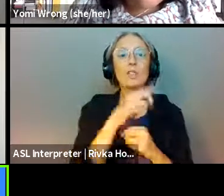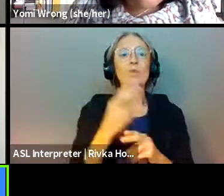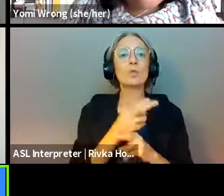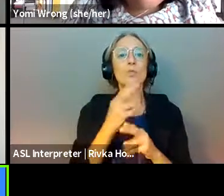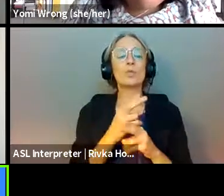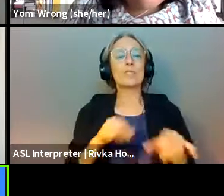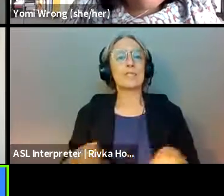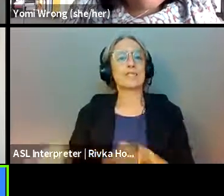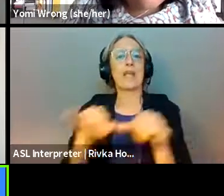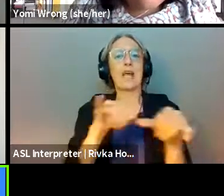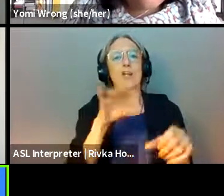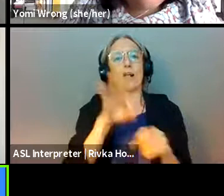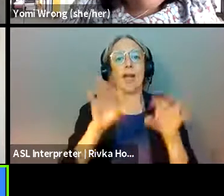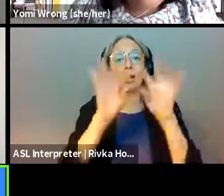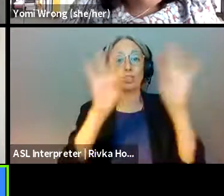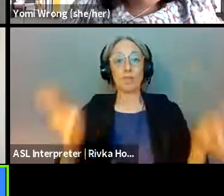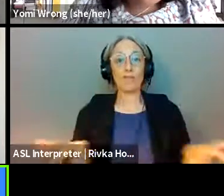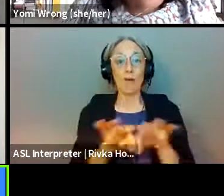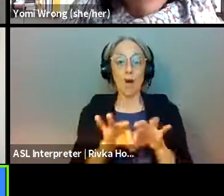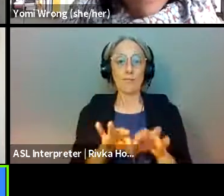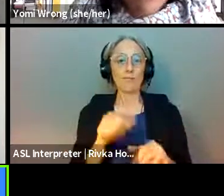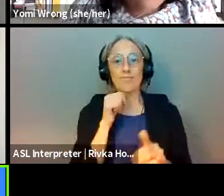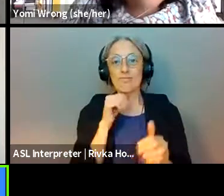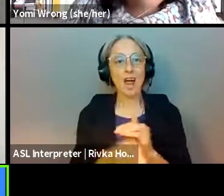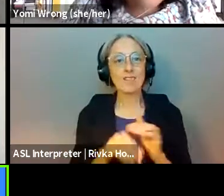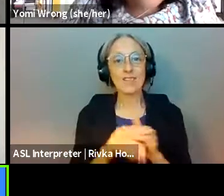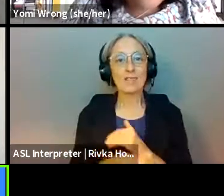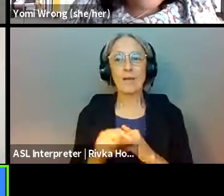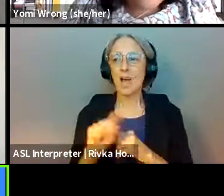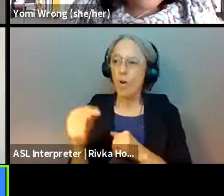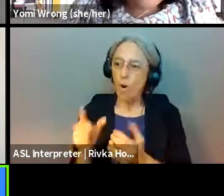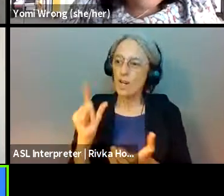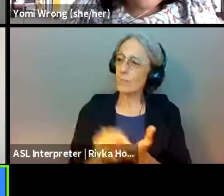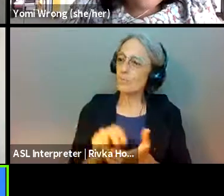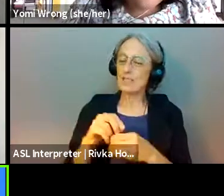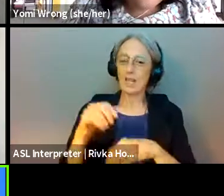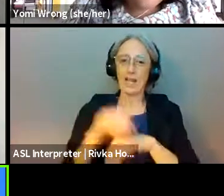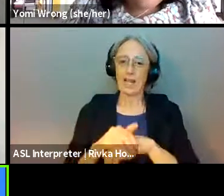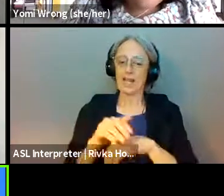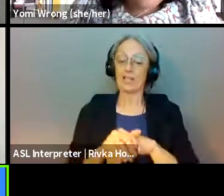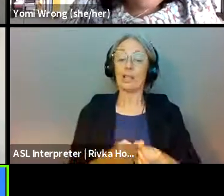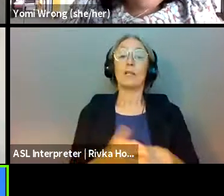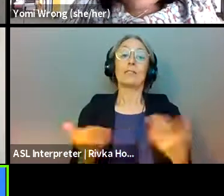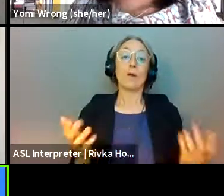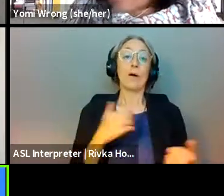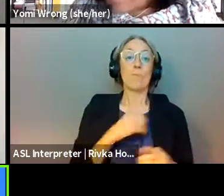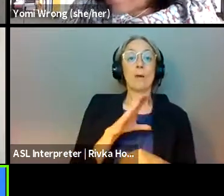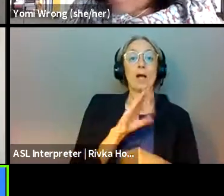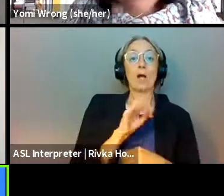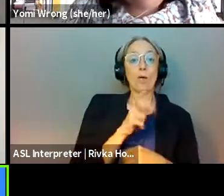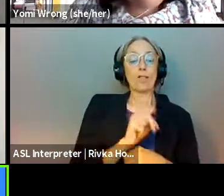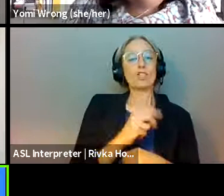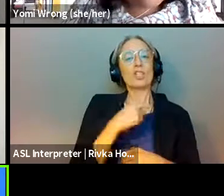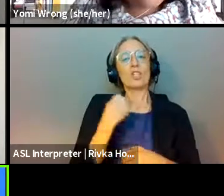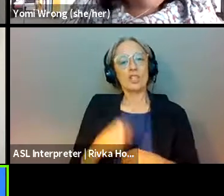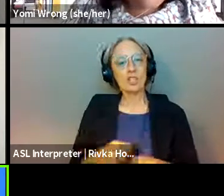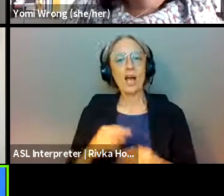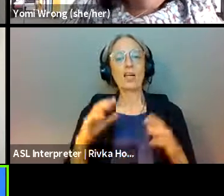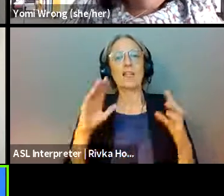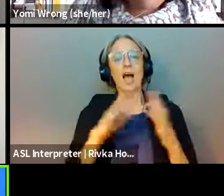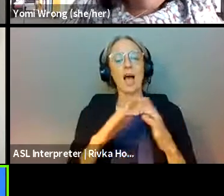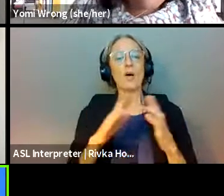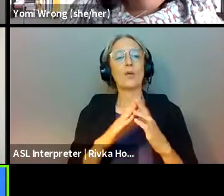form. It was inaccessible and only in English. And so my coalition, Chinatown Disability Advocacy